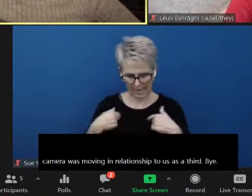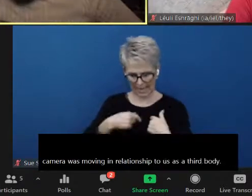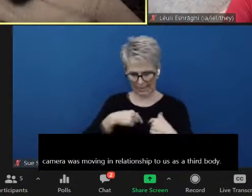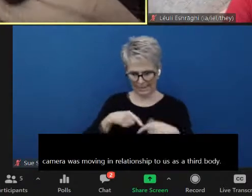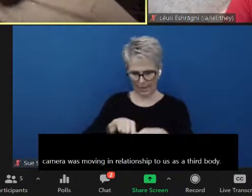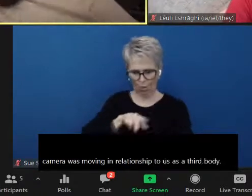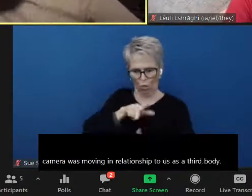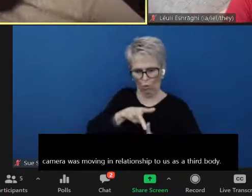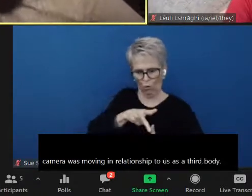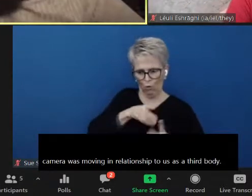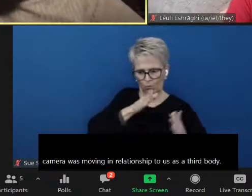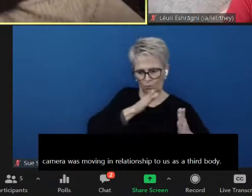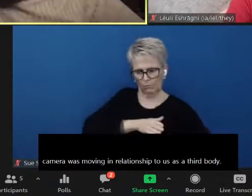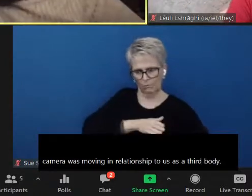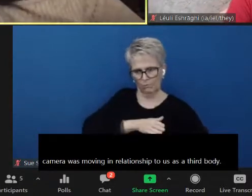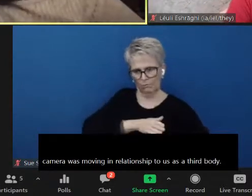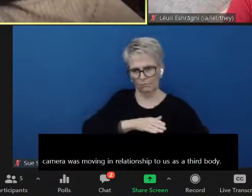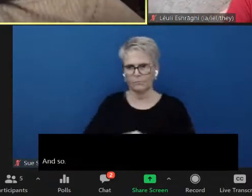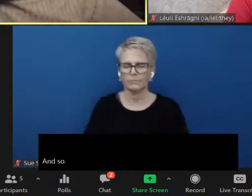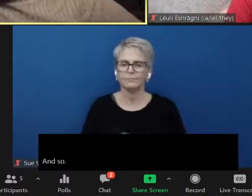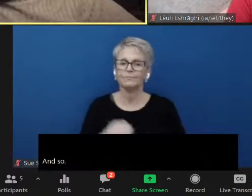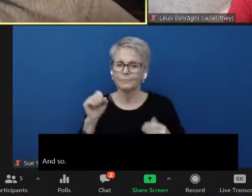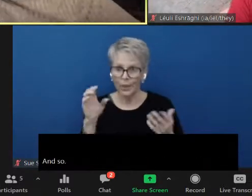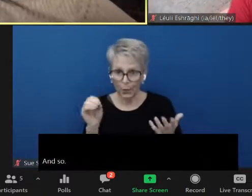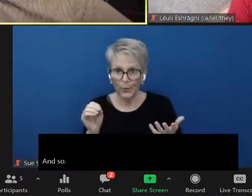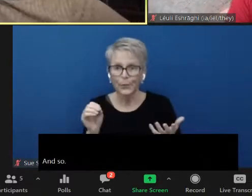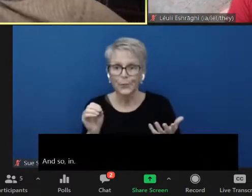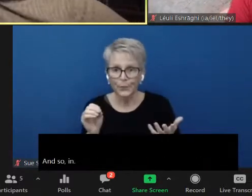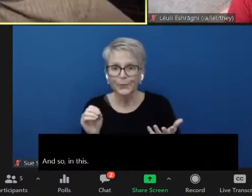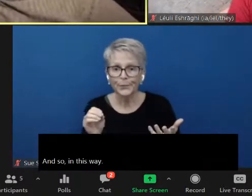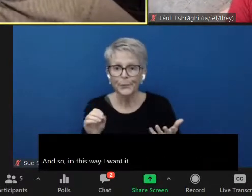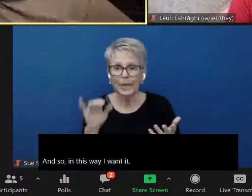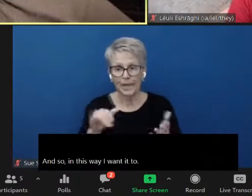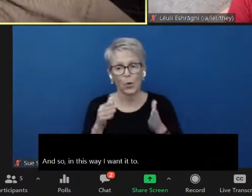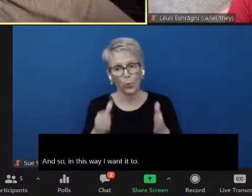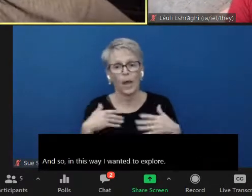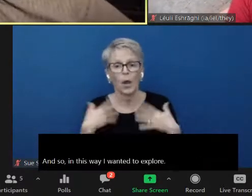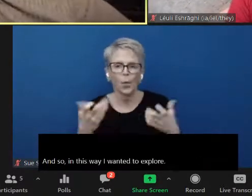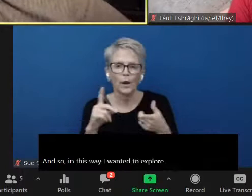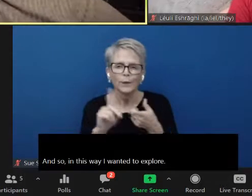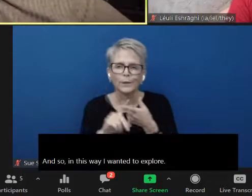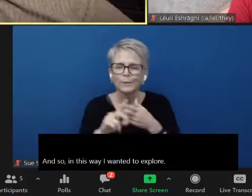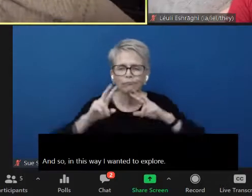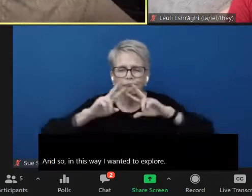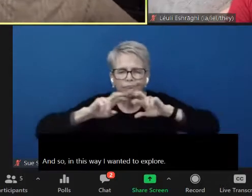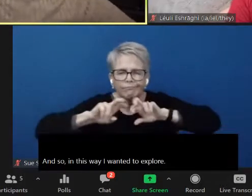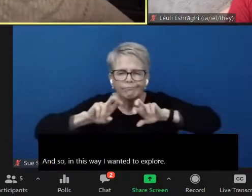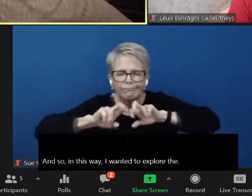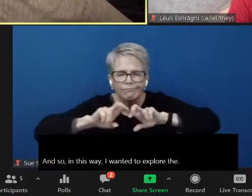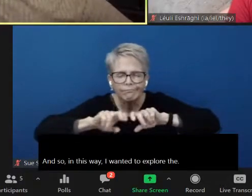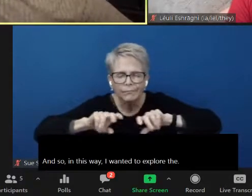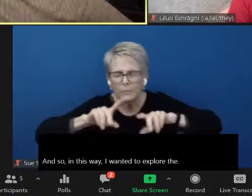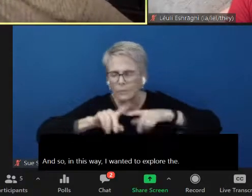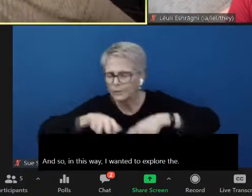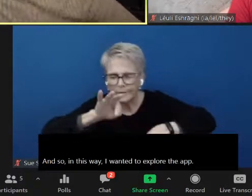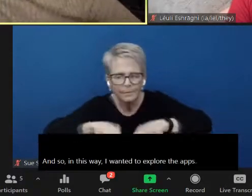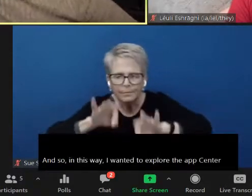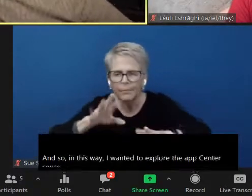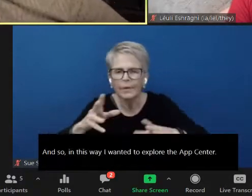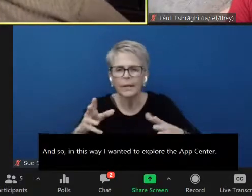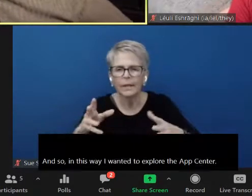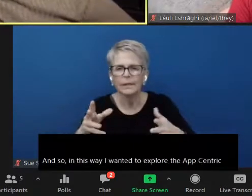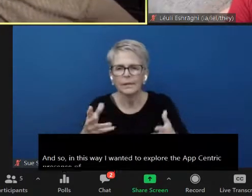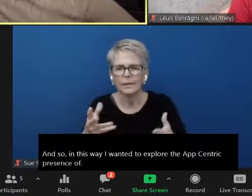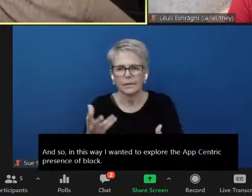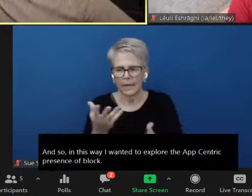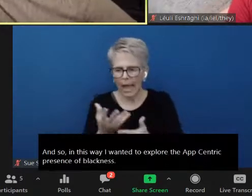body. And so in this way, I wanted to explore the absent